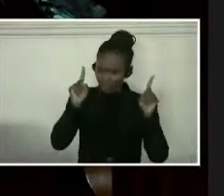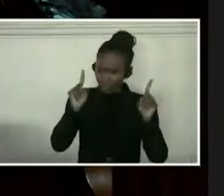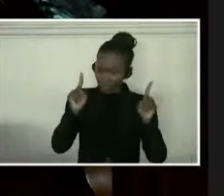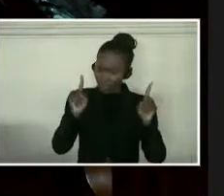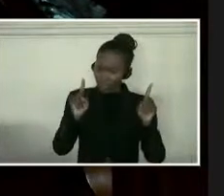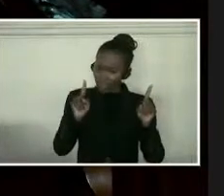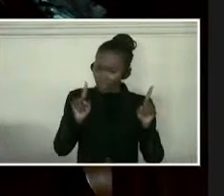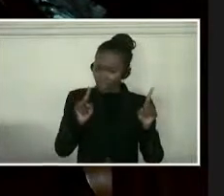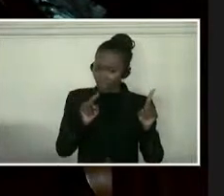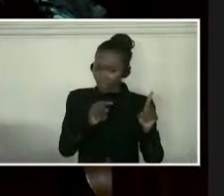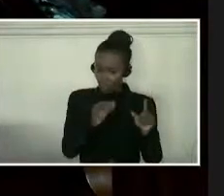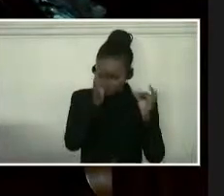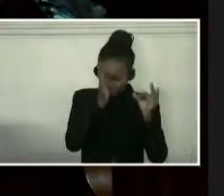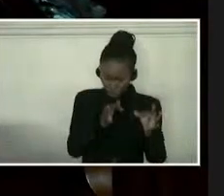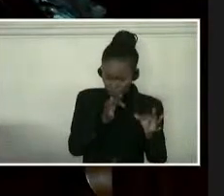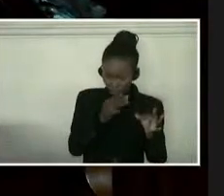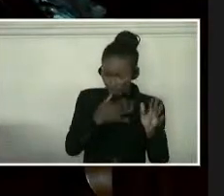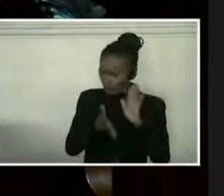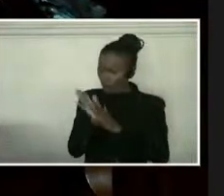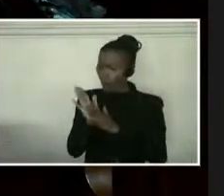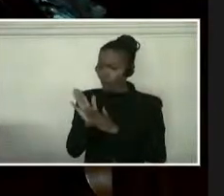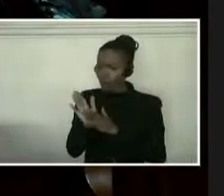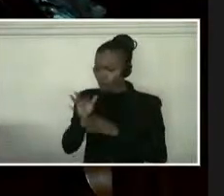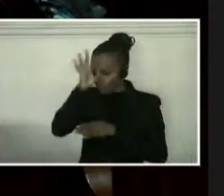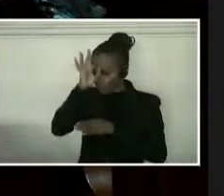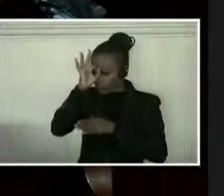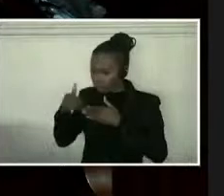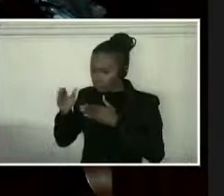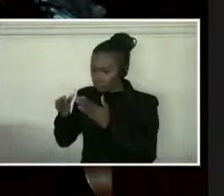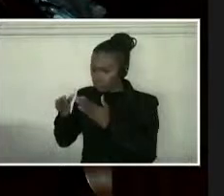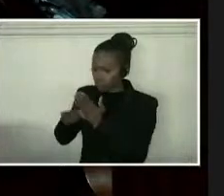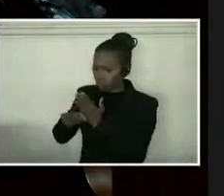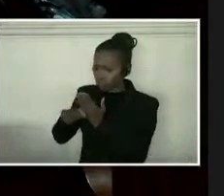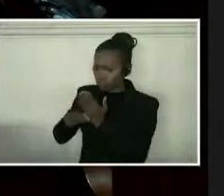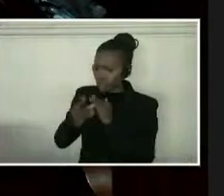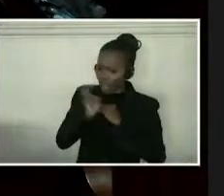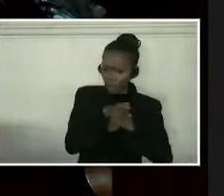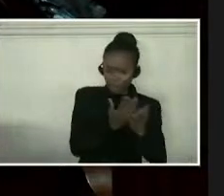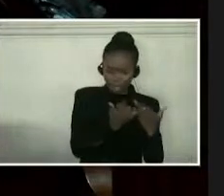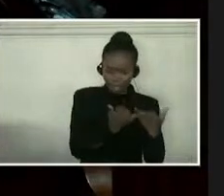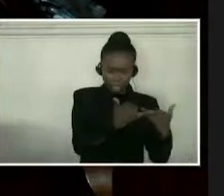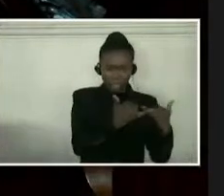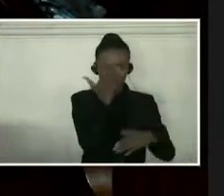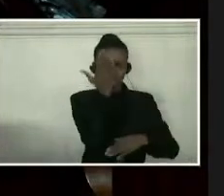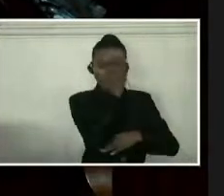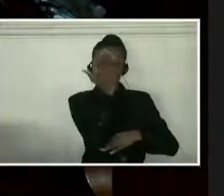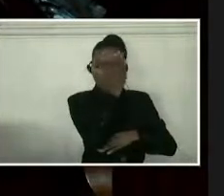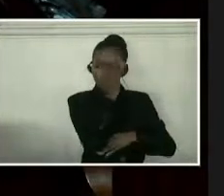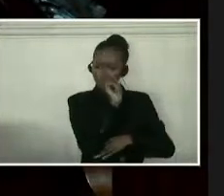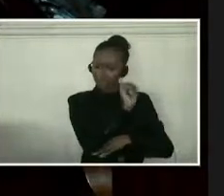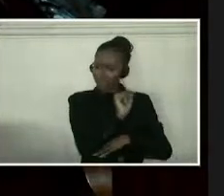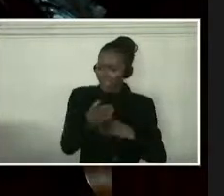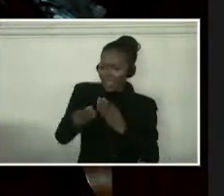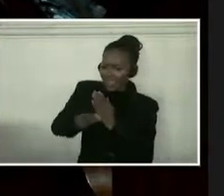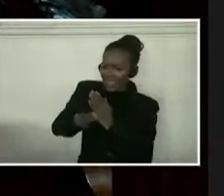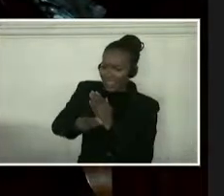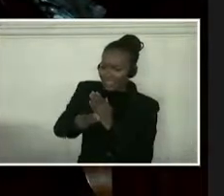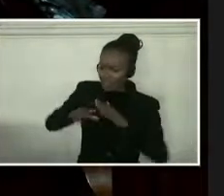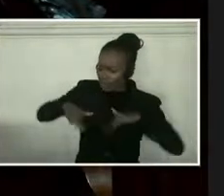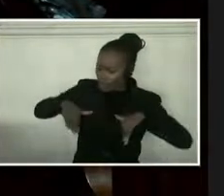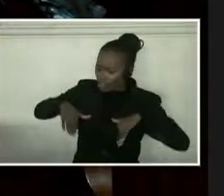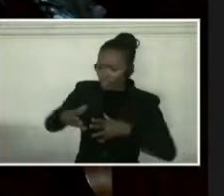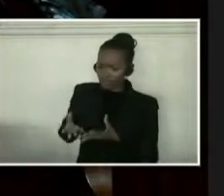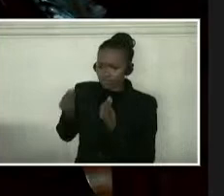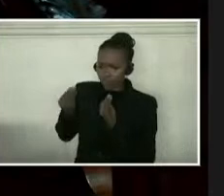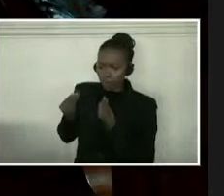cases when you come to the legislature to make presentation about the allegations that are not founded